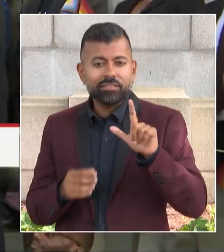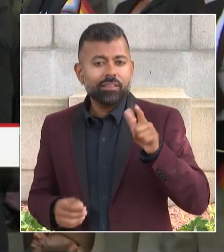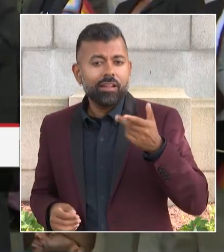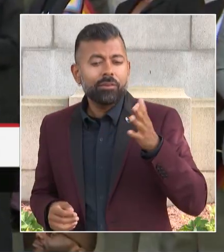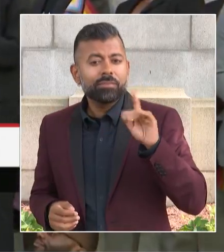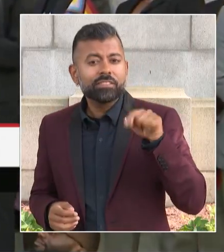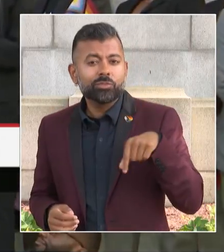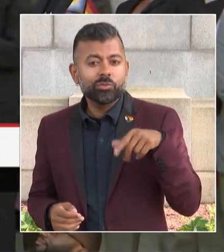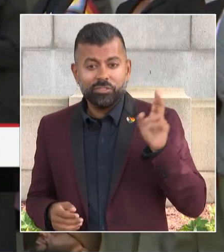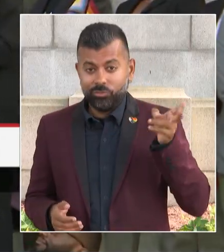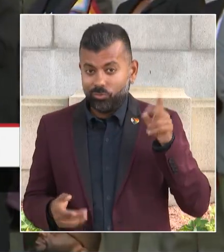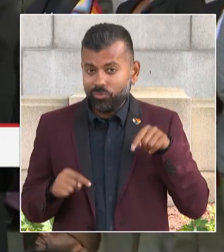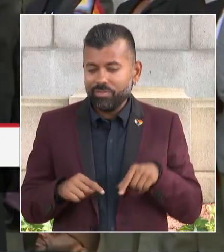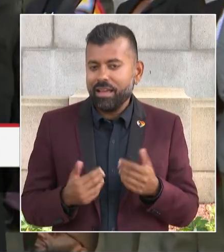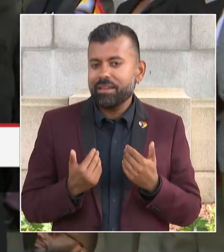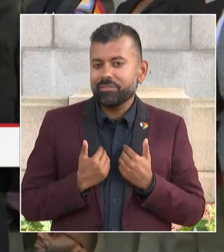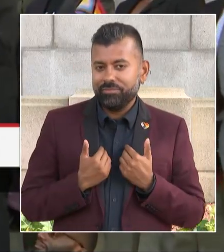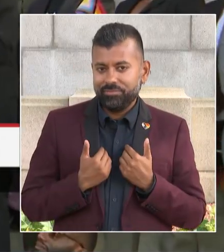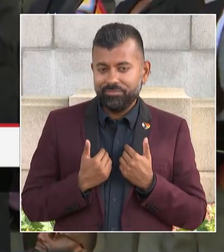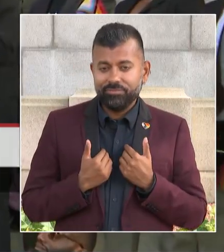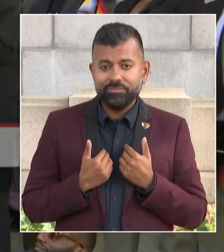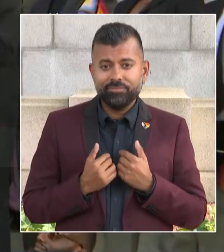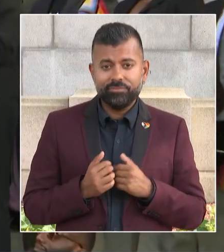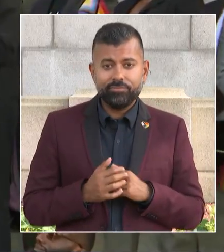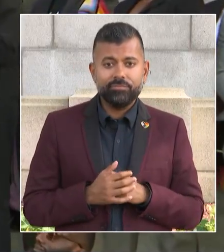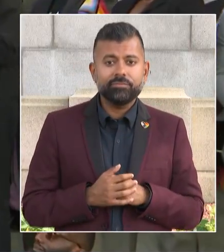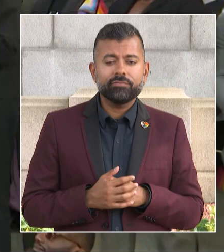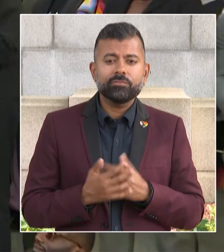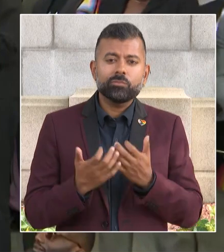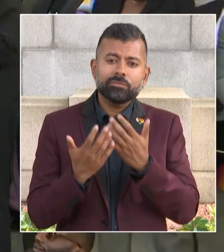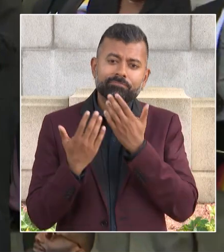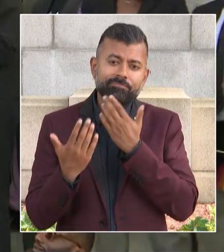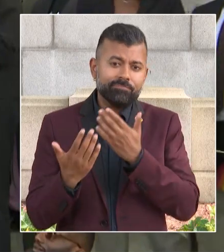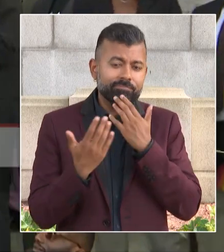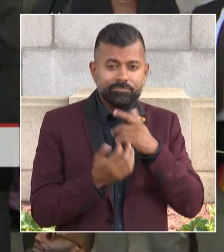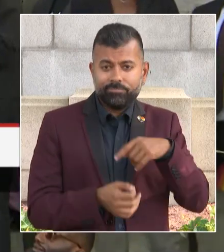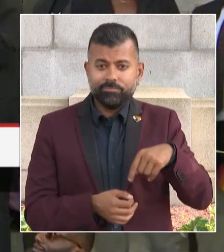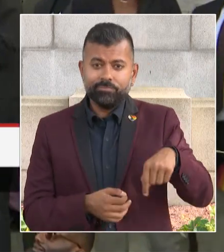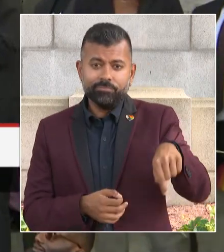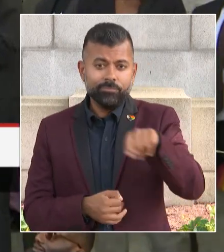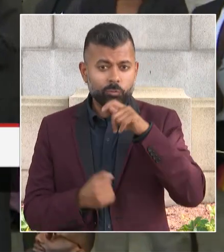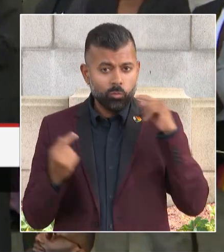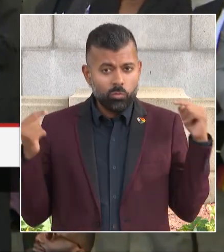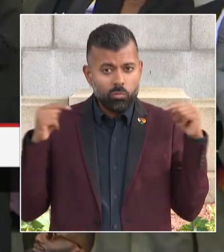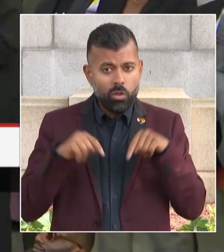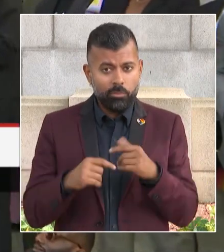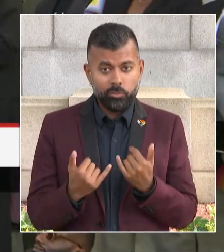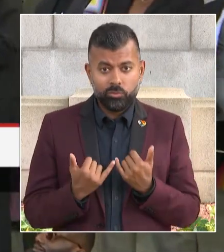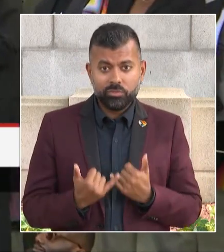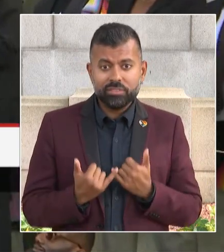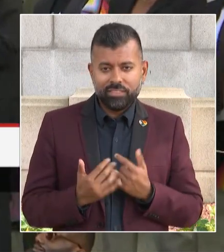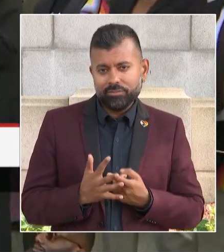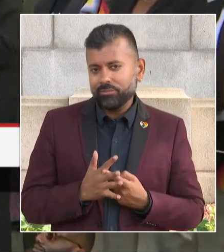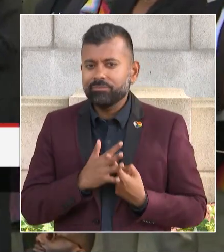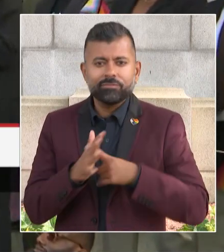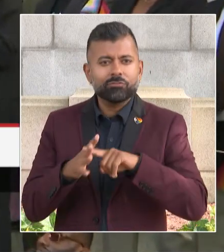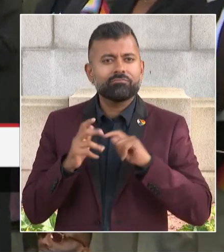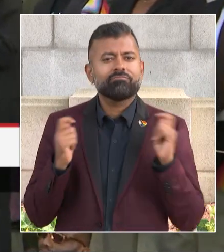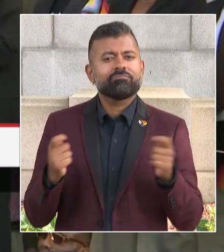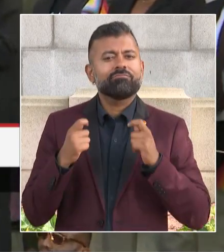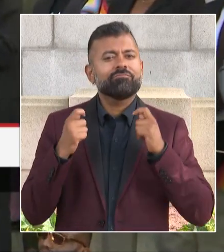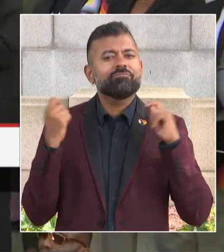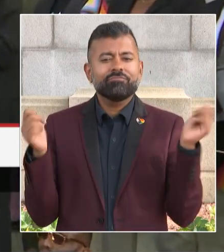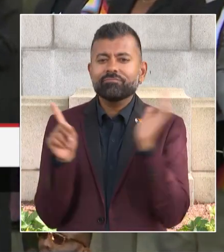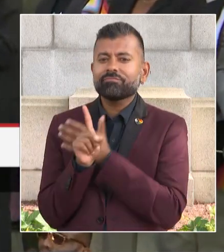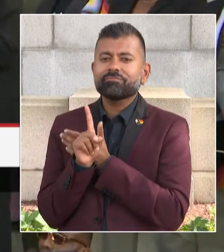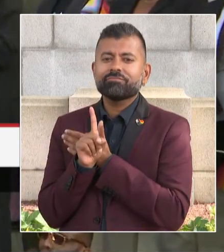And I want to thank all of you who have been part of this effort in our city to honor and cherish our LGBTQ